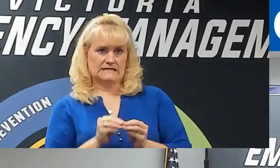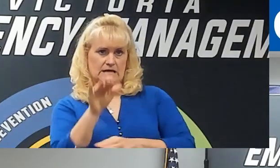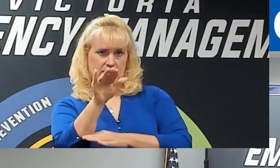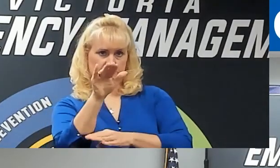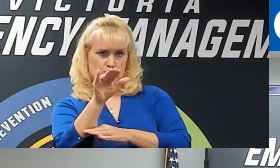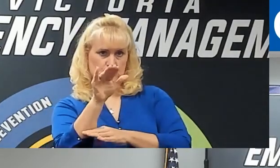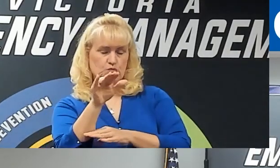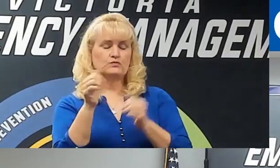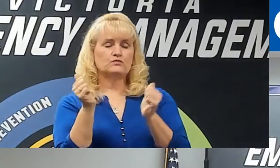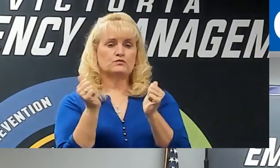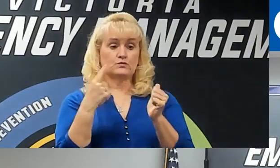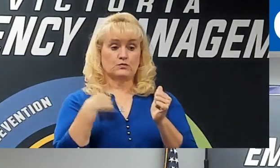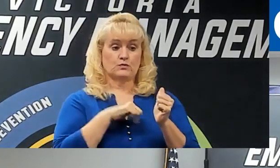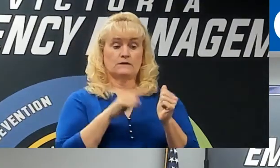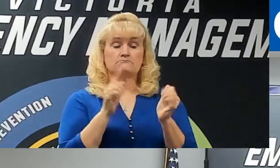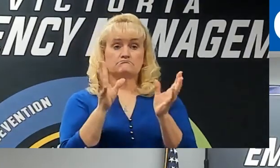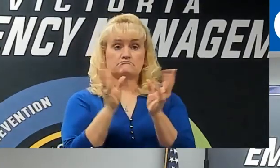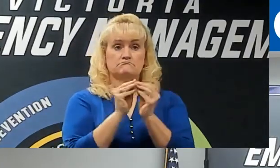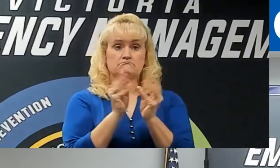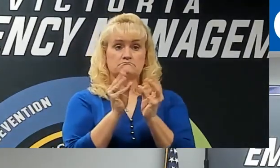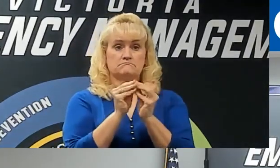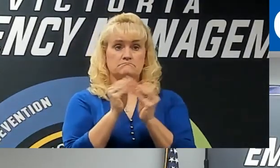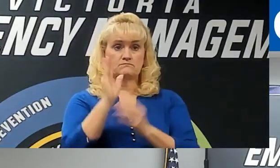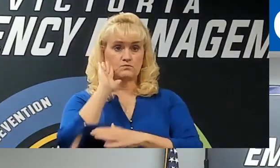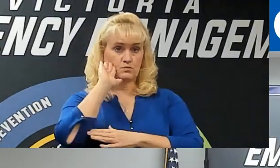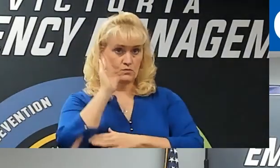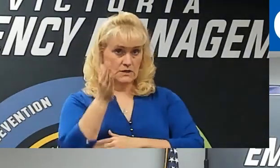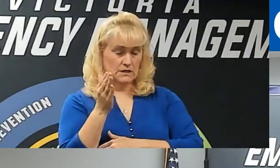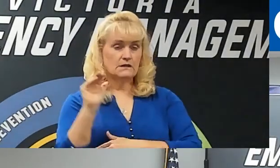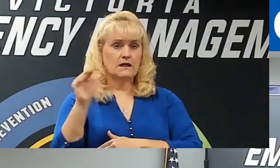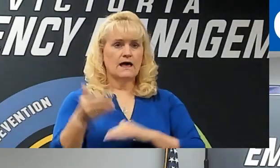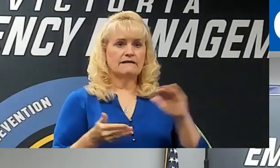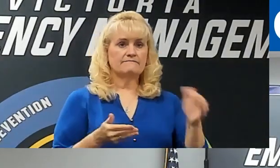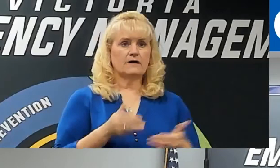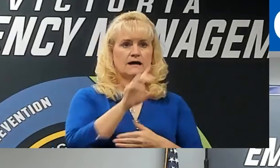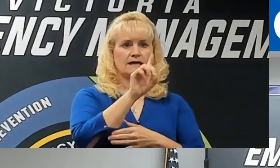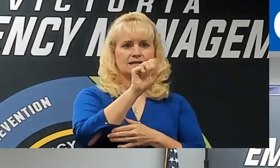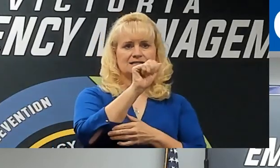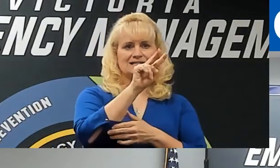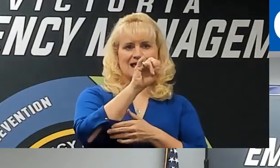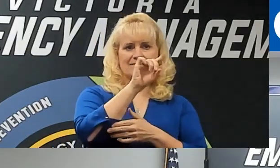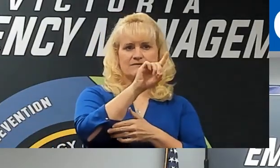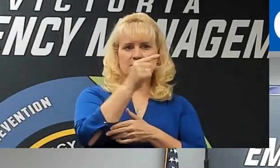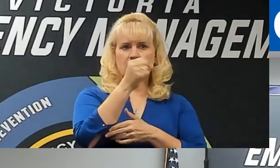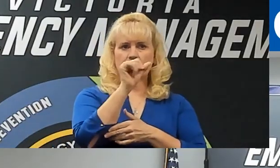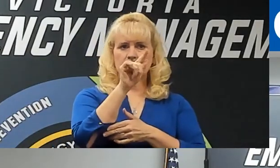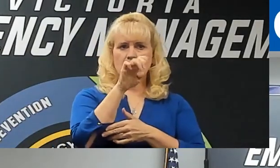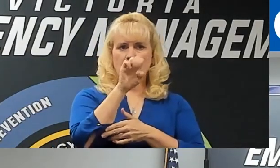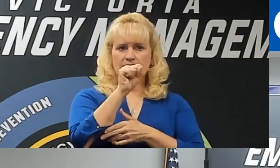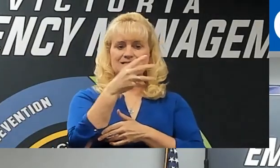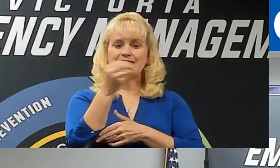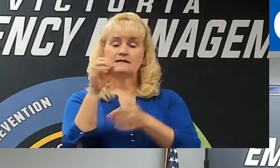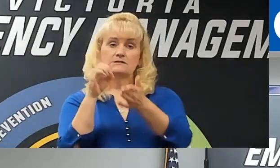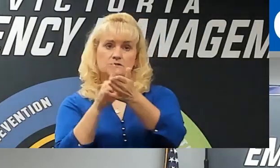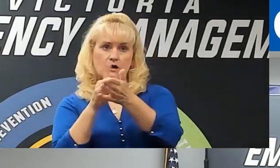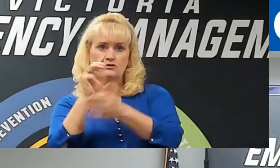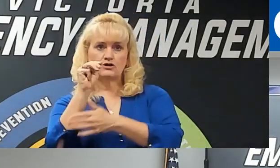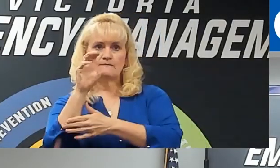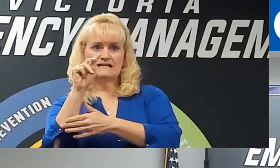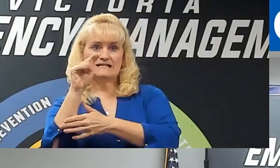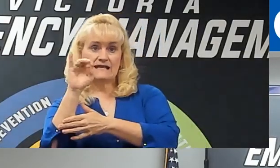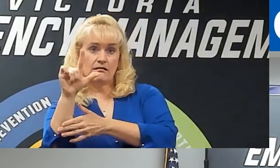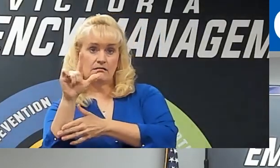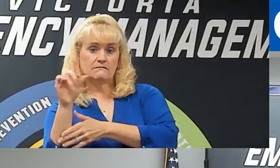committee of the Chamber, and we're going to invite David Gonzales and Dr. McNeill to that meeting as well